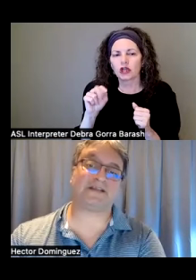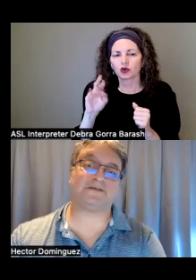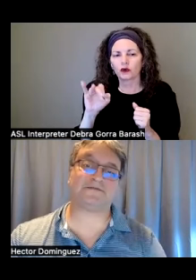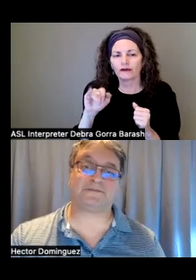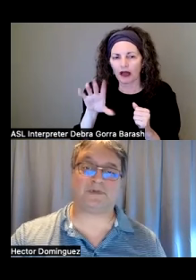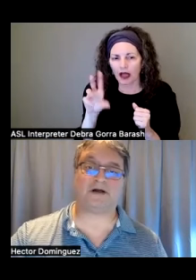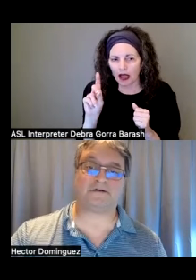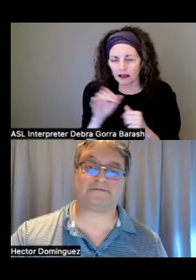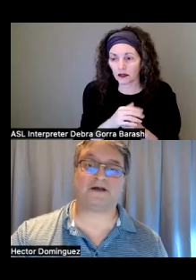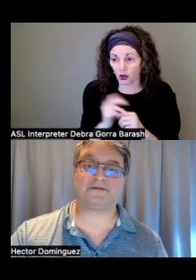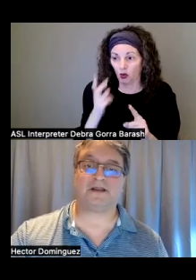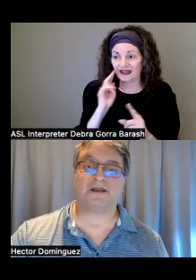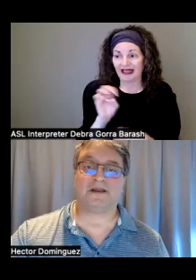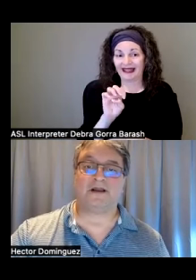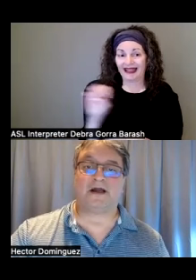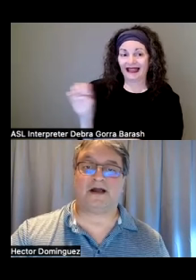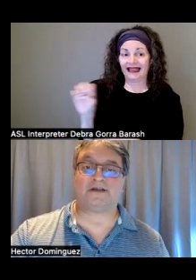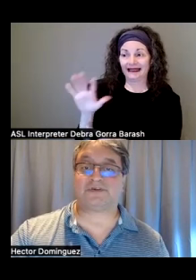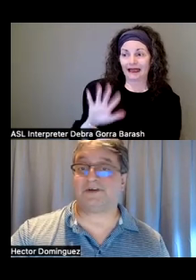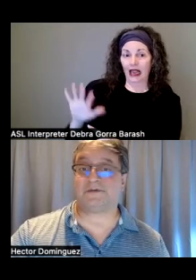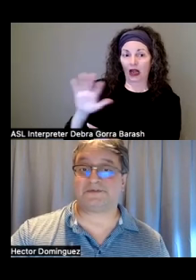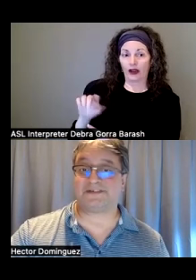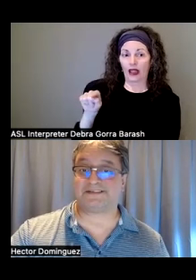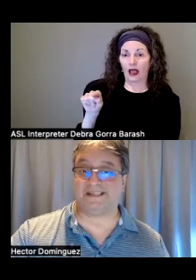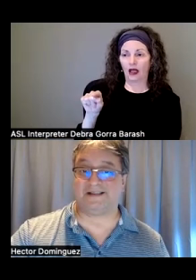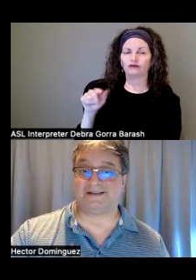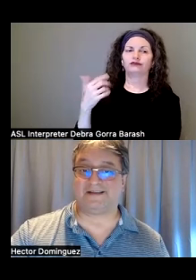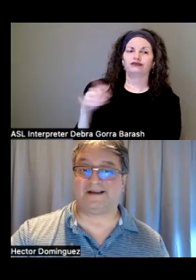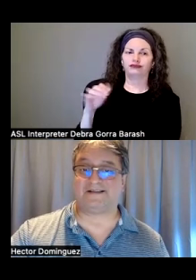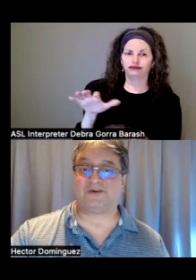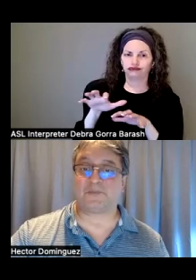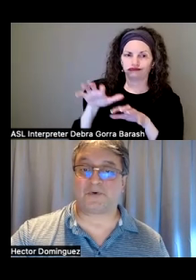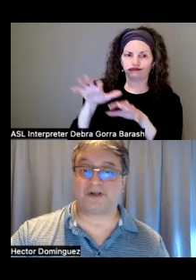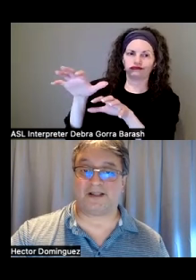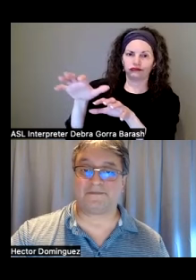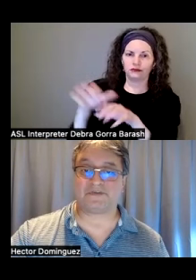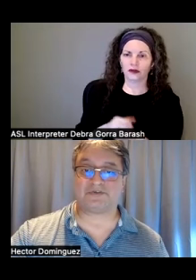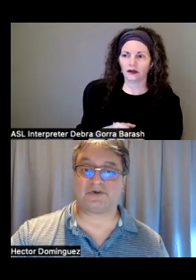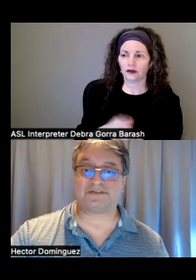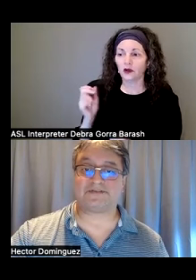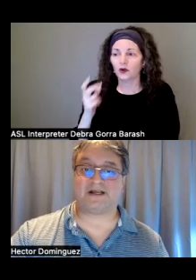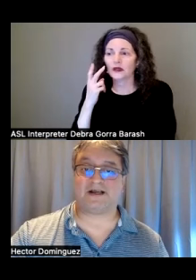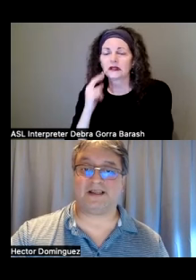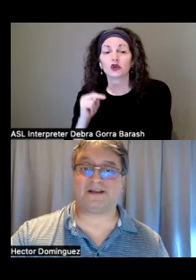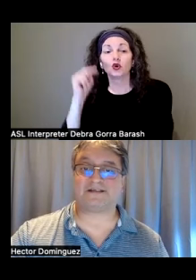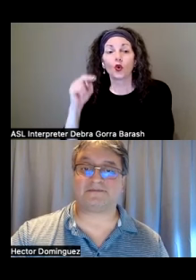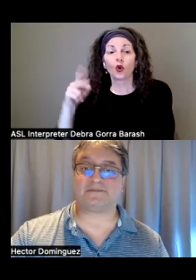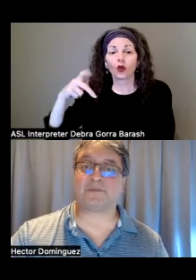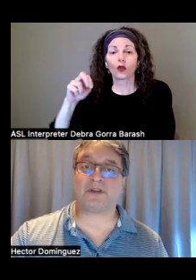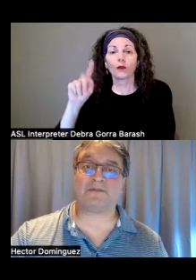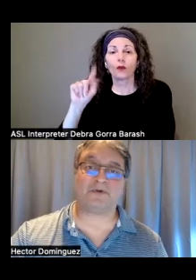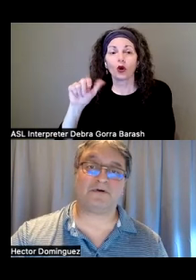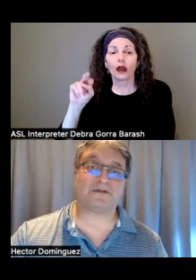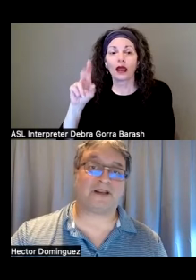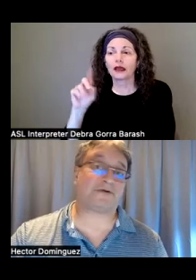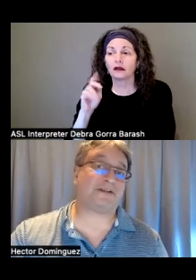the east side of town. You can obviously see that North Portland, so those areas in